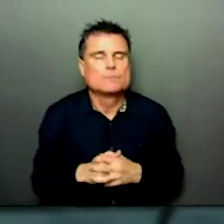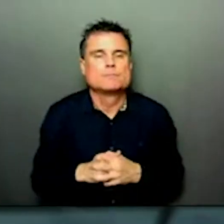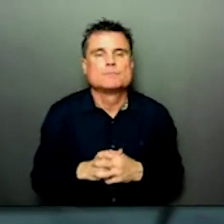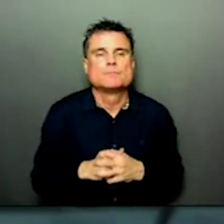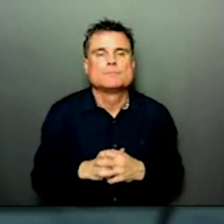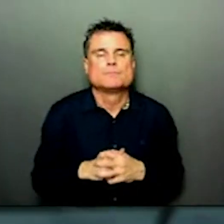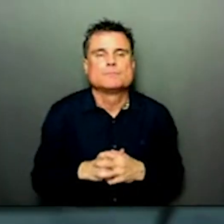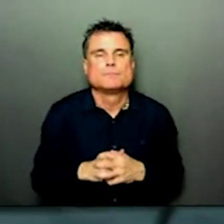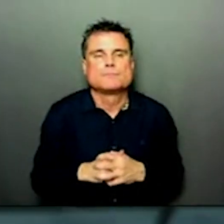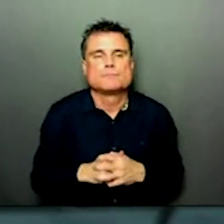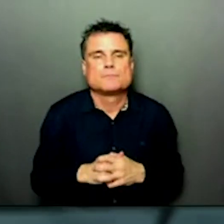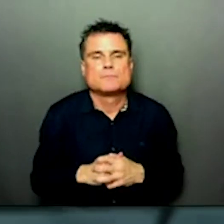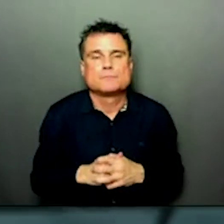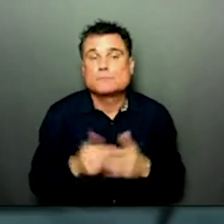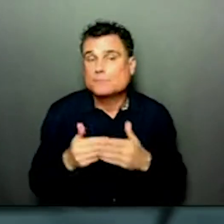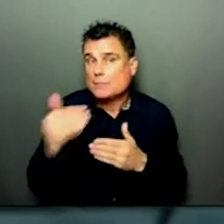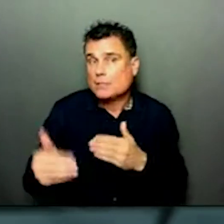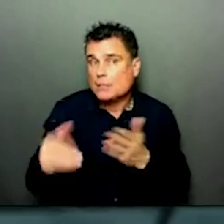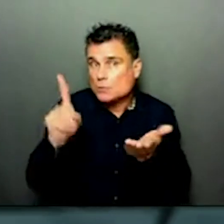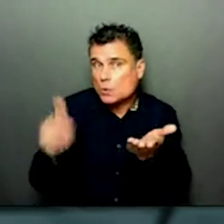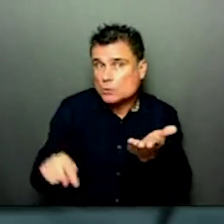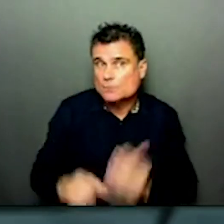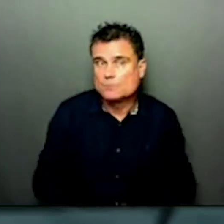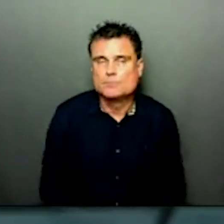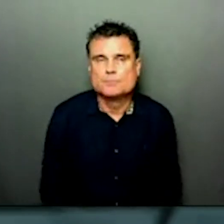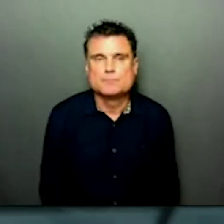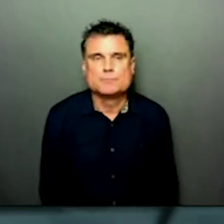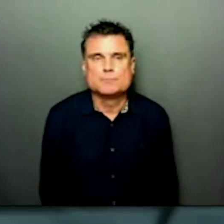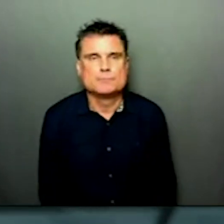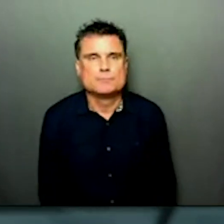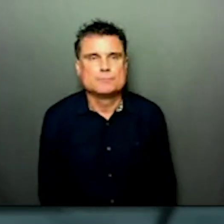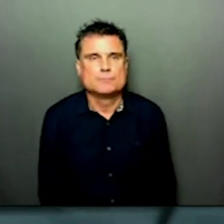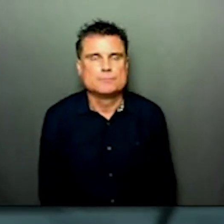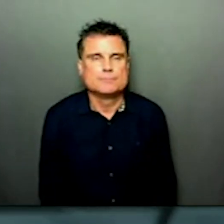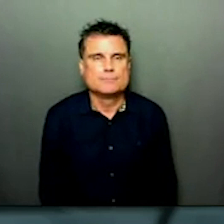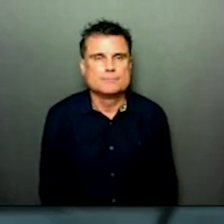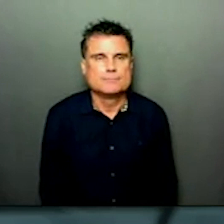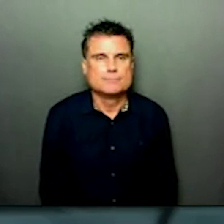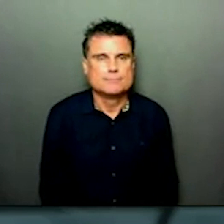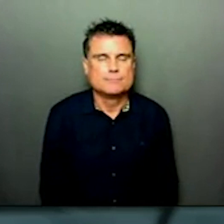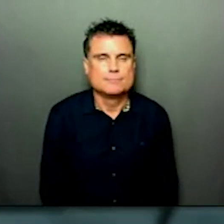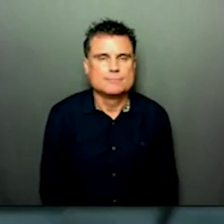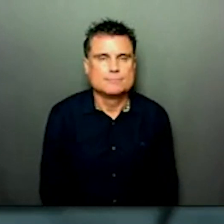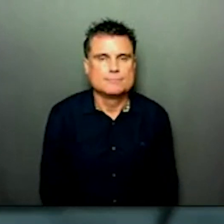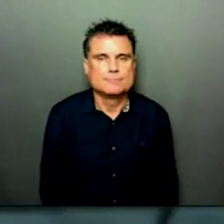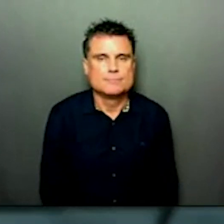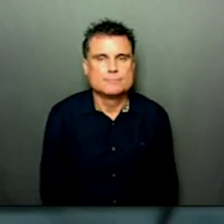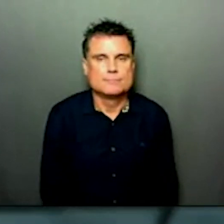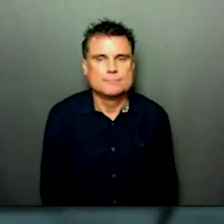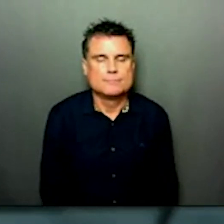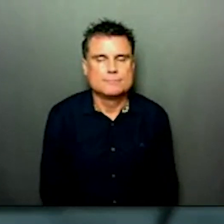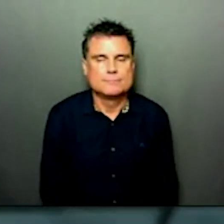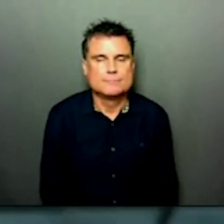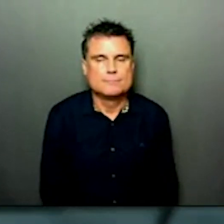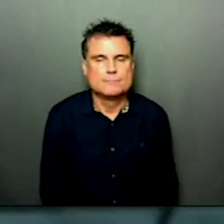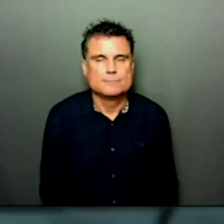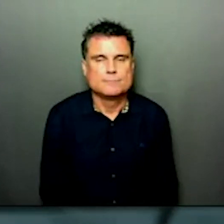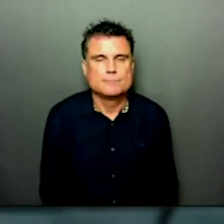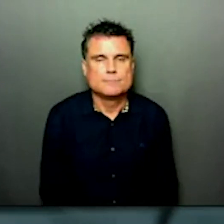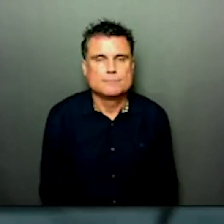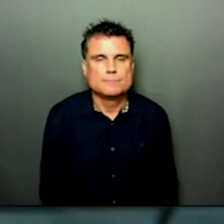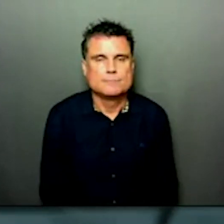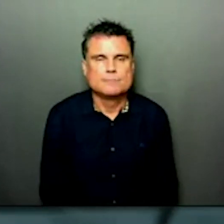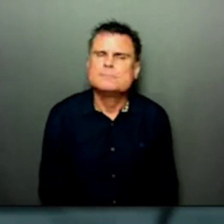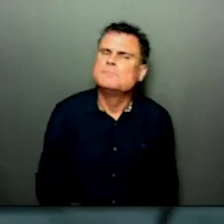specific information about how many people in unhoused communities have contracted COVID-19, and have there been any outbreaks linked to encampments or shelter sites